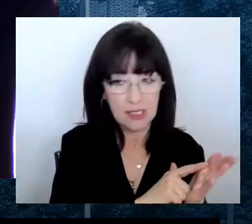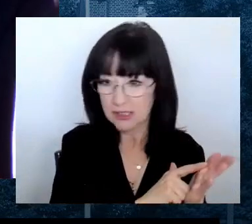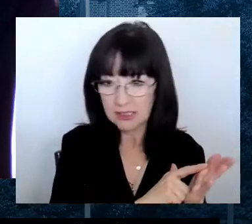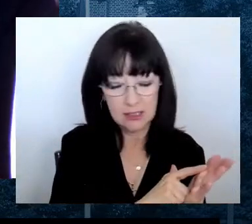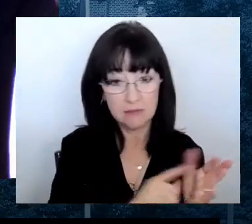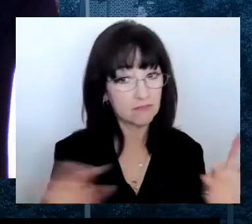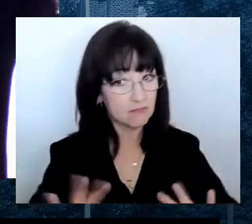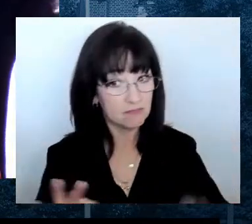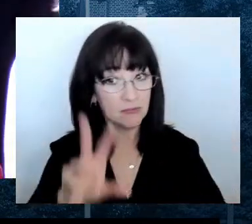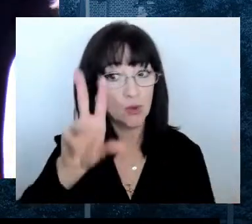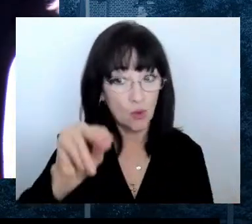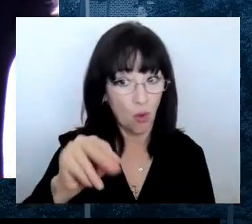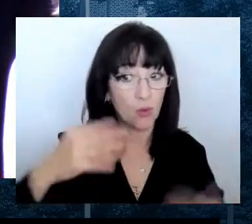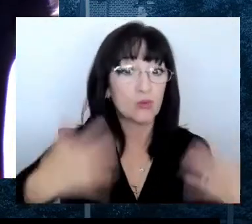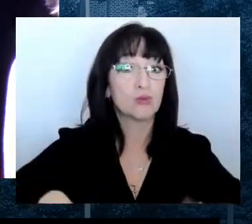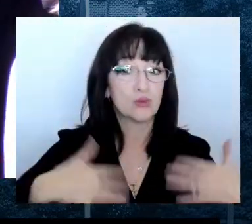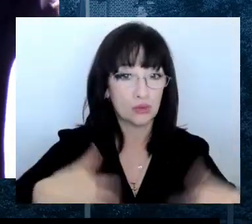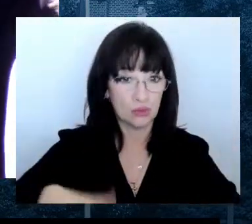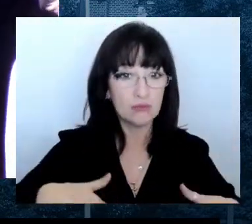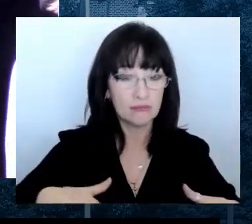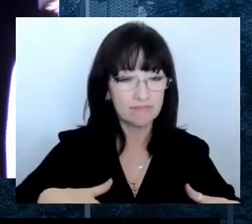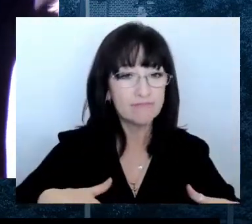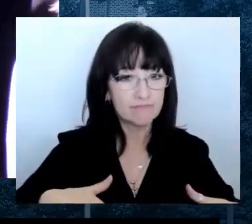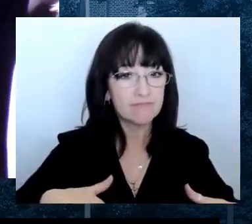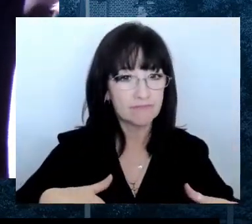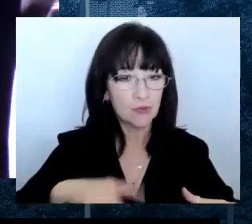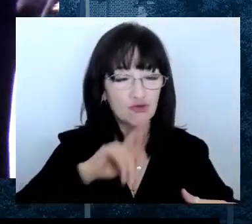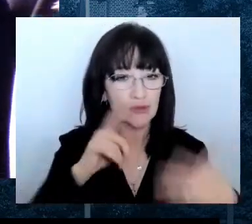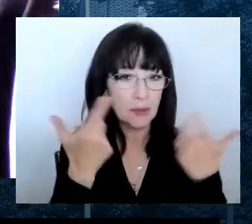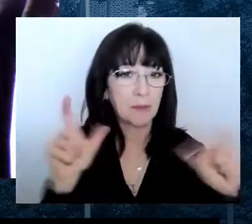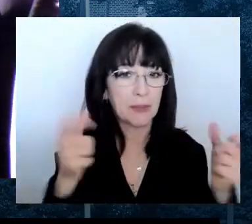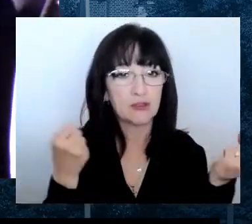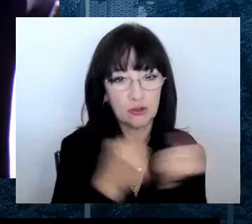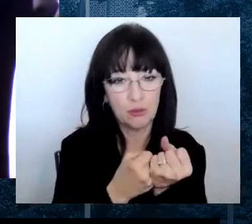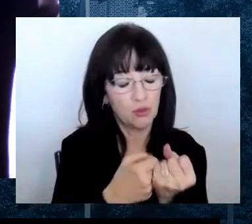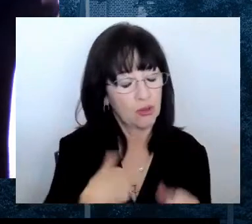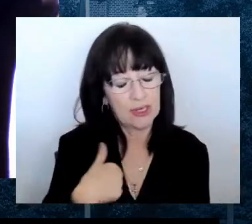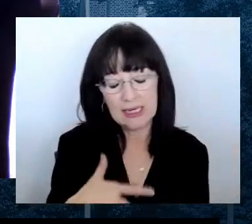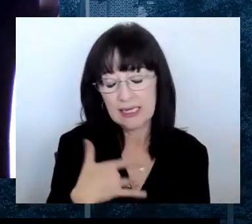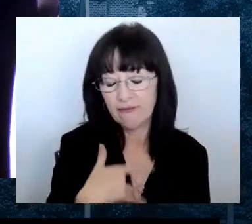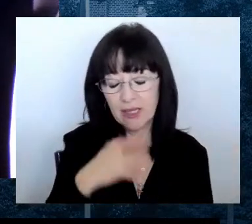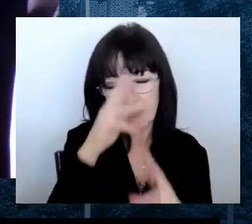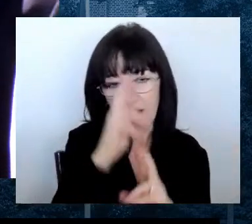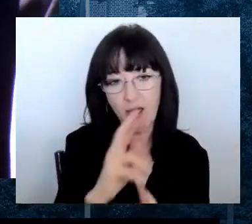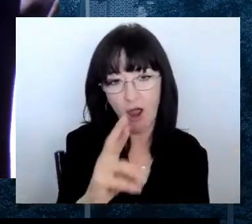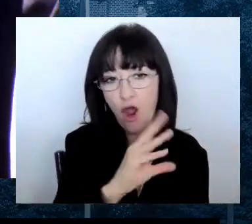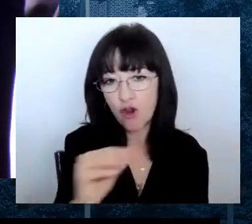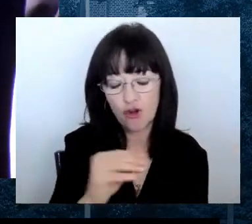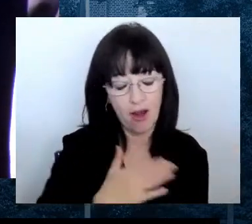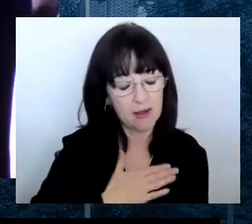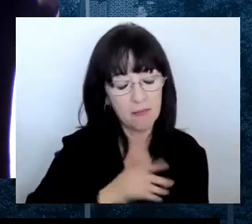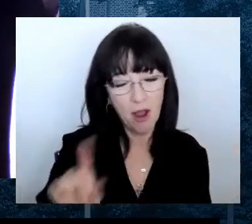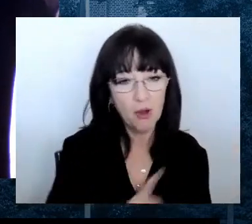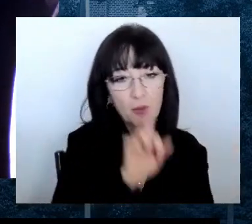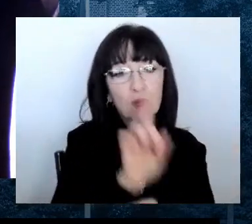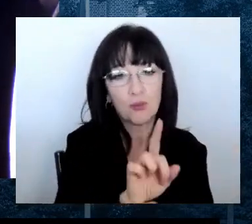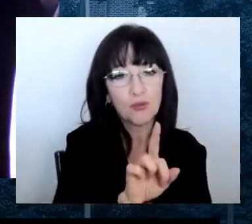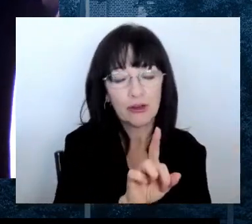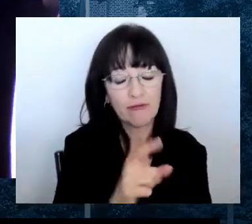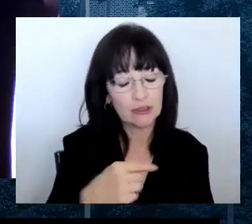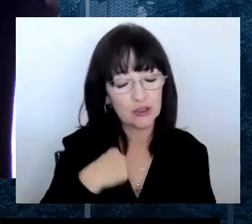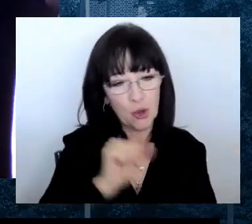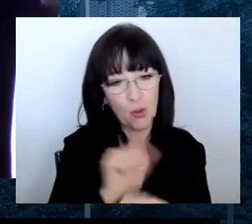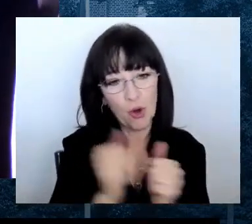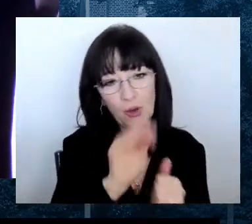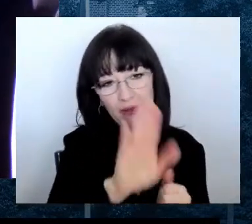that I had the privilege of working with, and I have told him it's been an honor and a privilege working with his team, folks that I called Team Paid Leave, and I want to make sure that